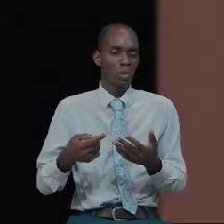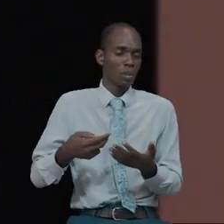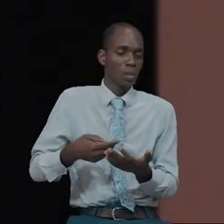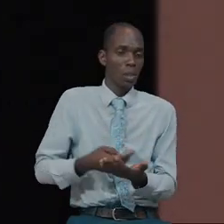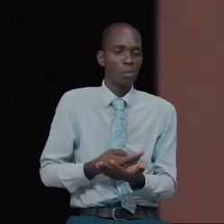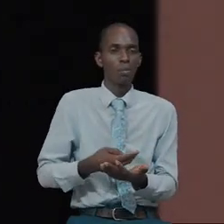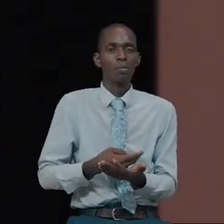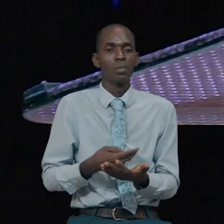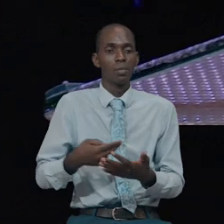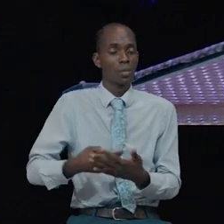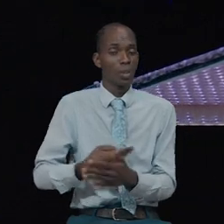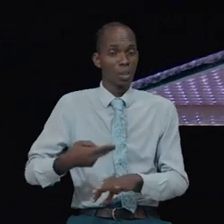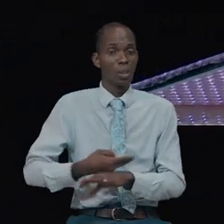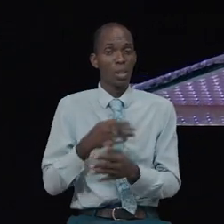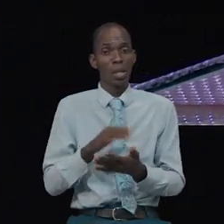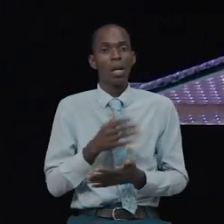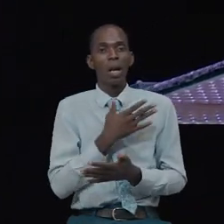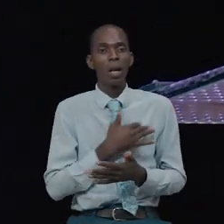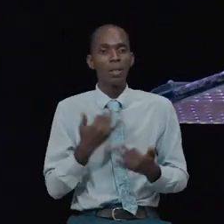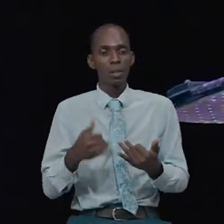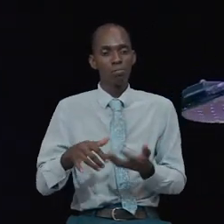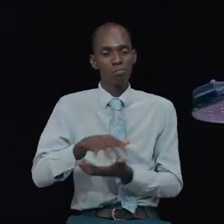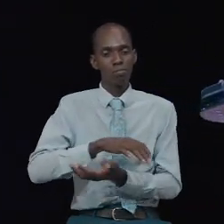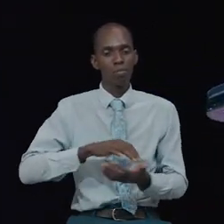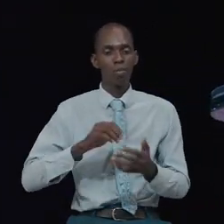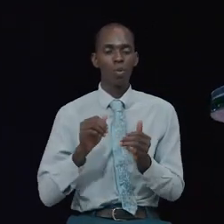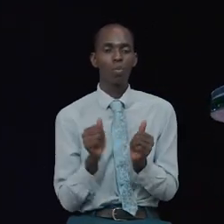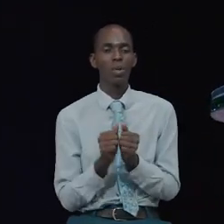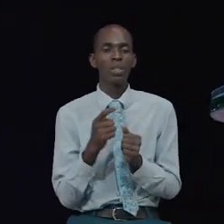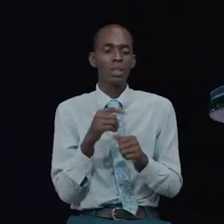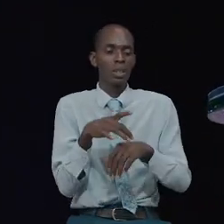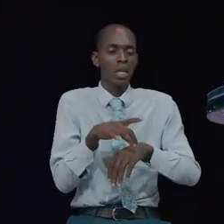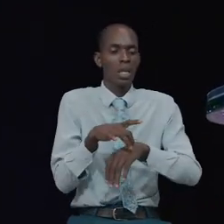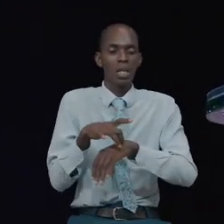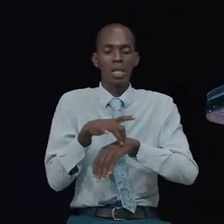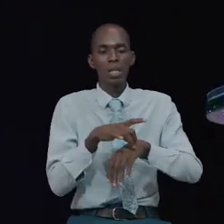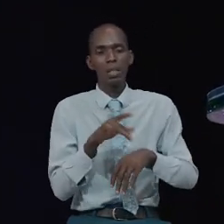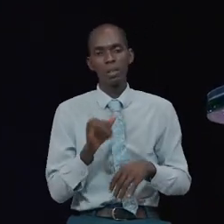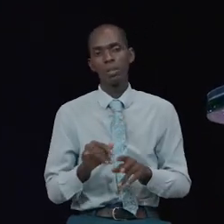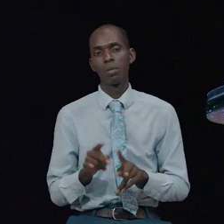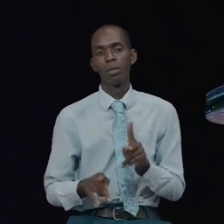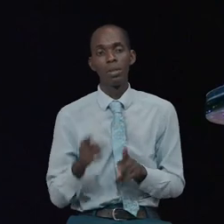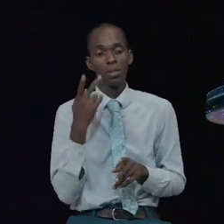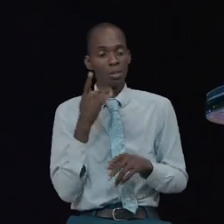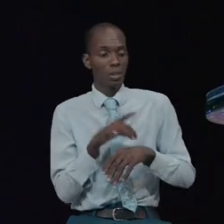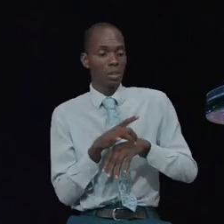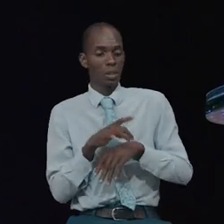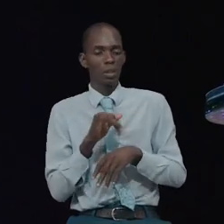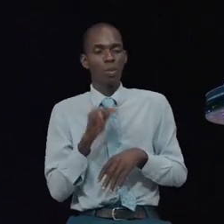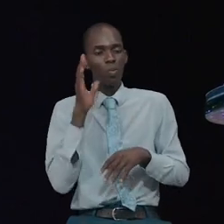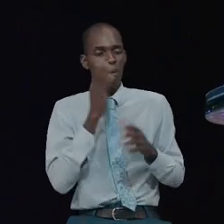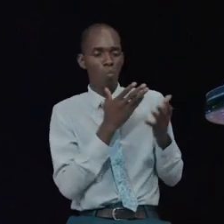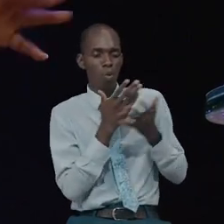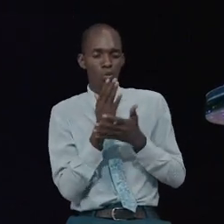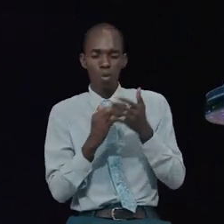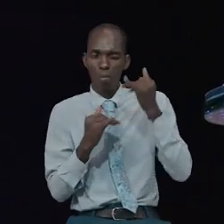among the heathen. And as they mingled among the heathen, they'll bring out some